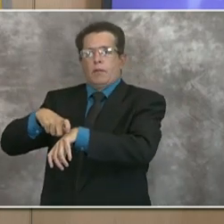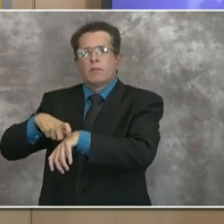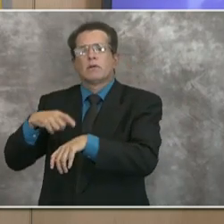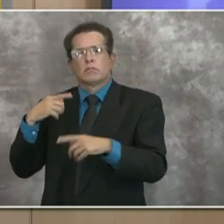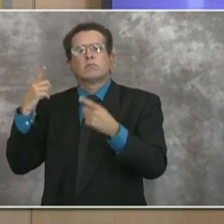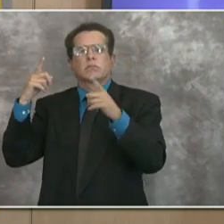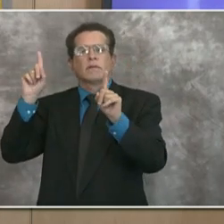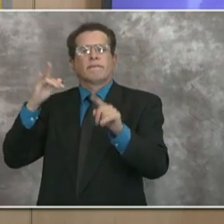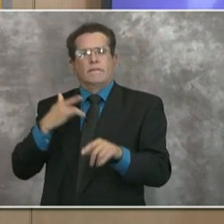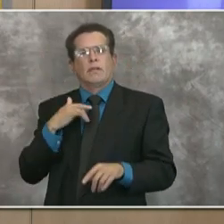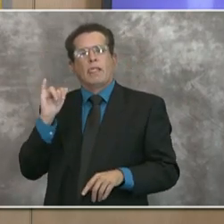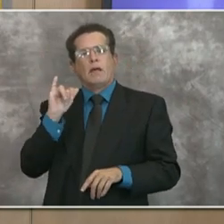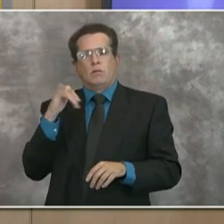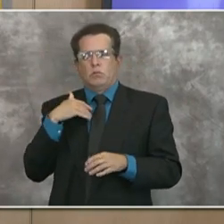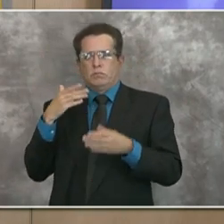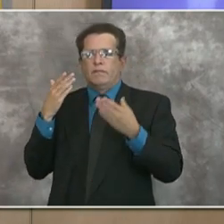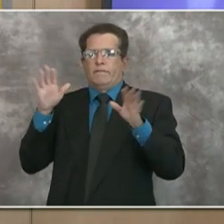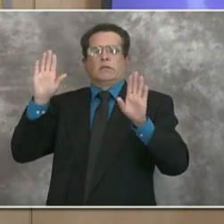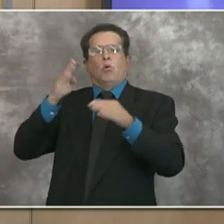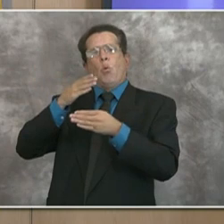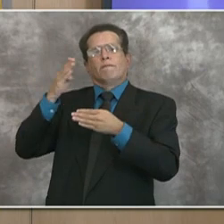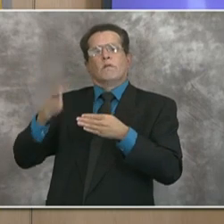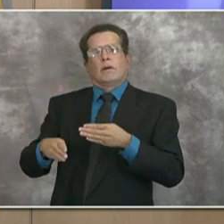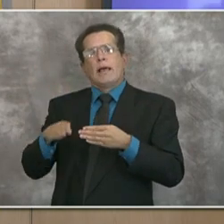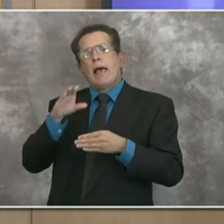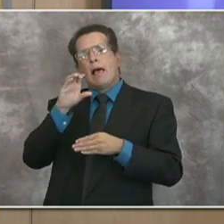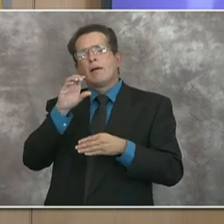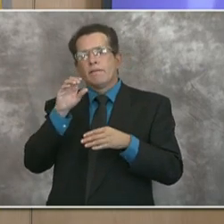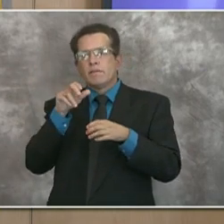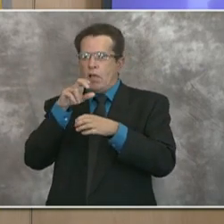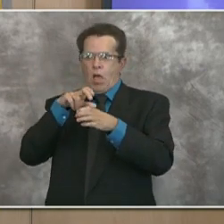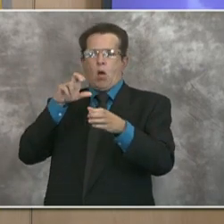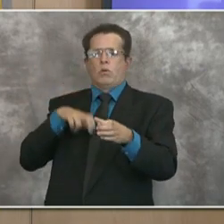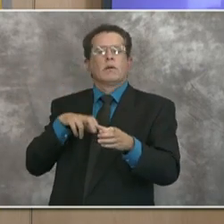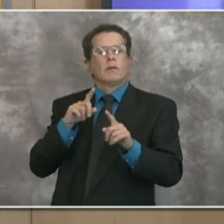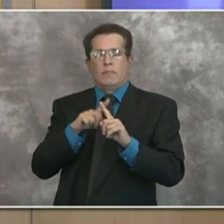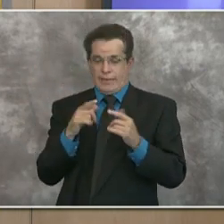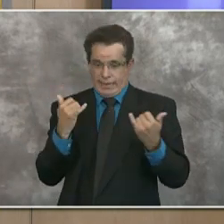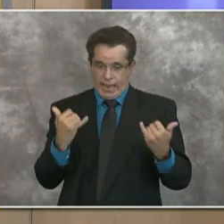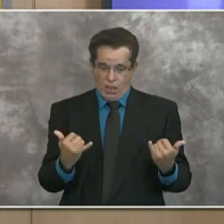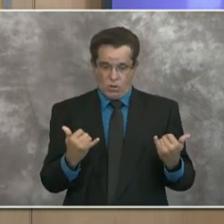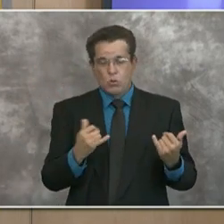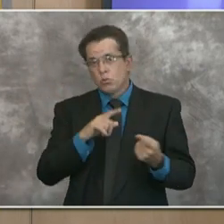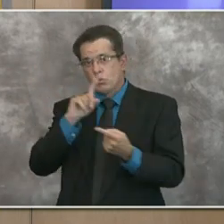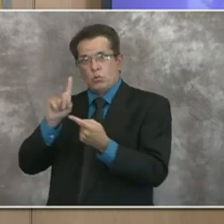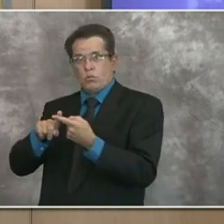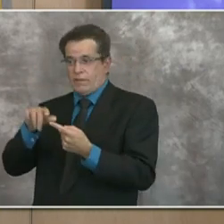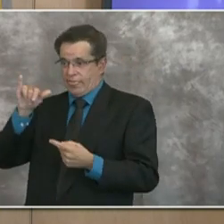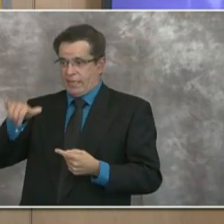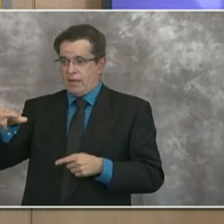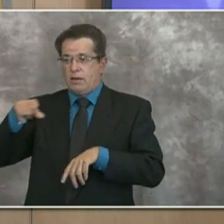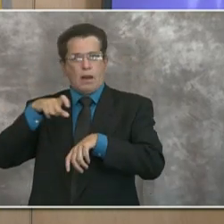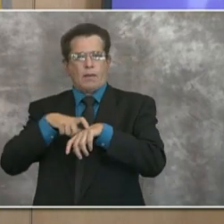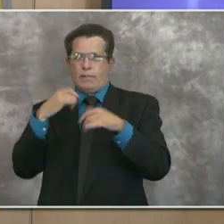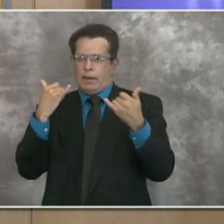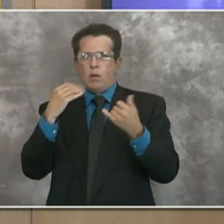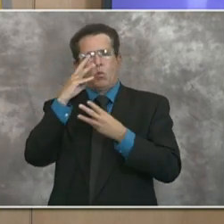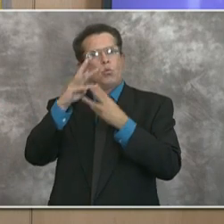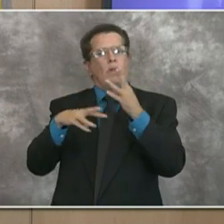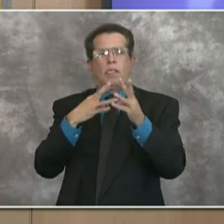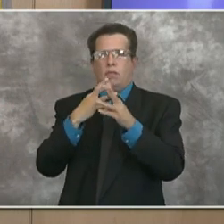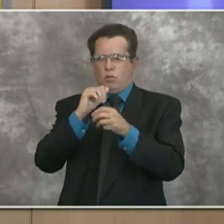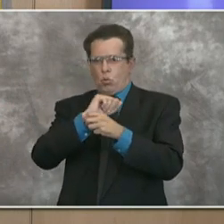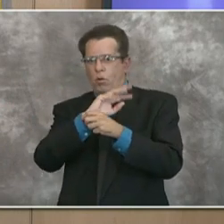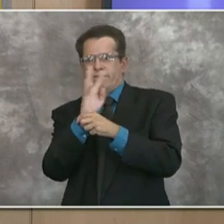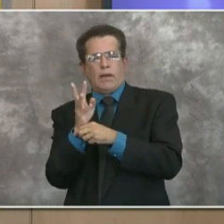we truly feel like we are out of the woods. From this day until that day, we are living in a world with coronavirus that